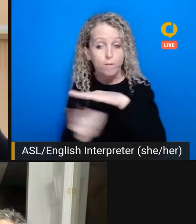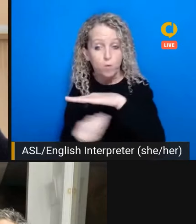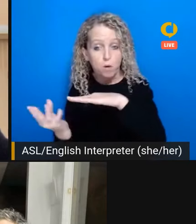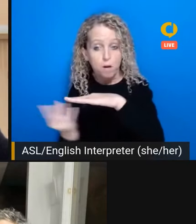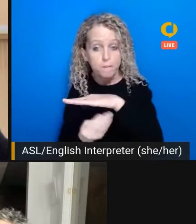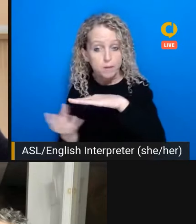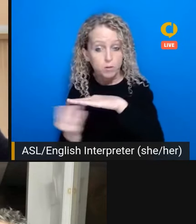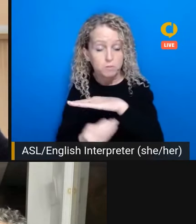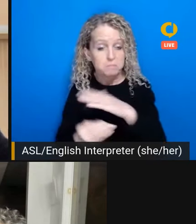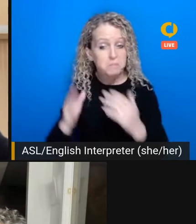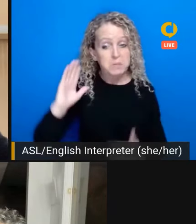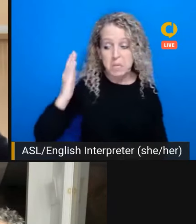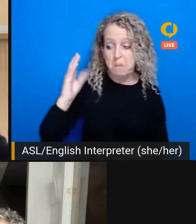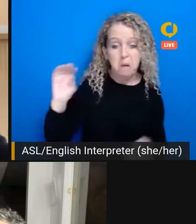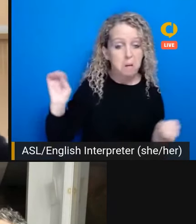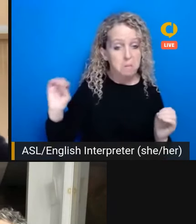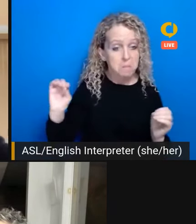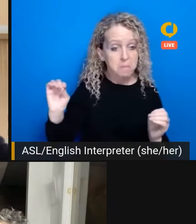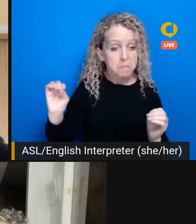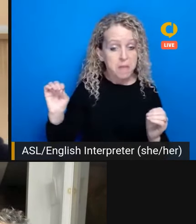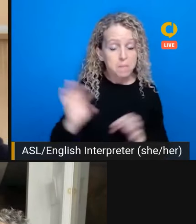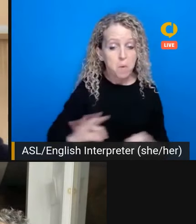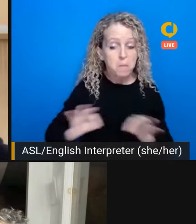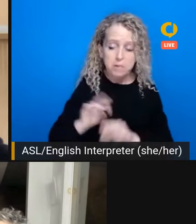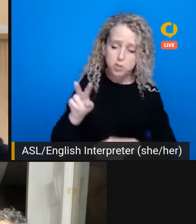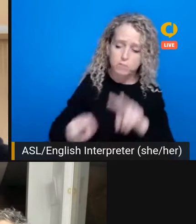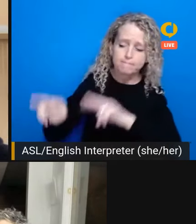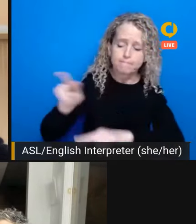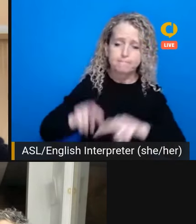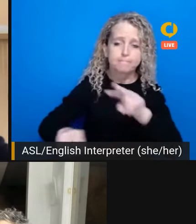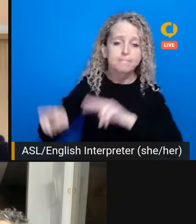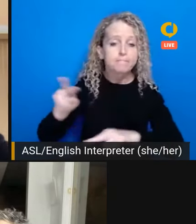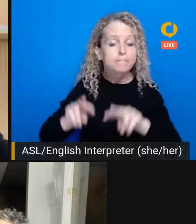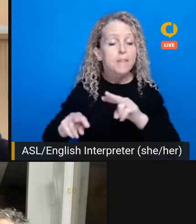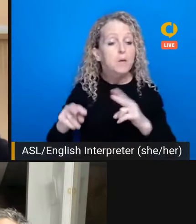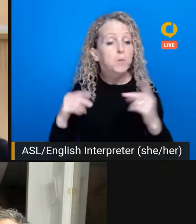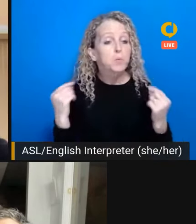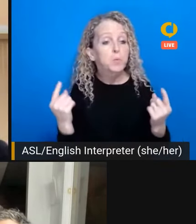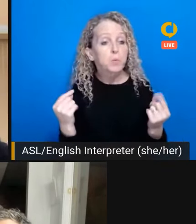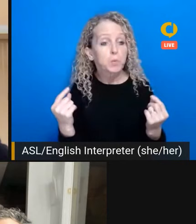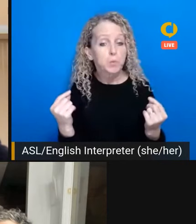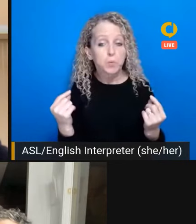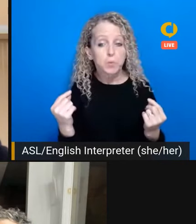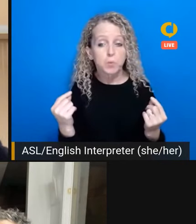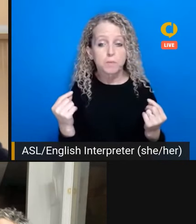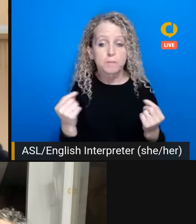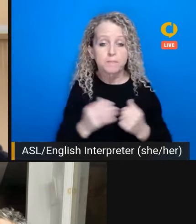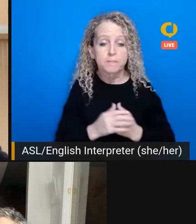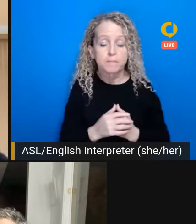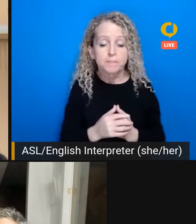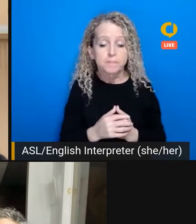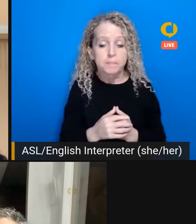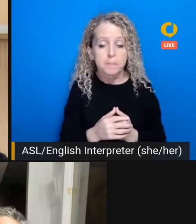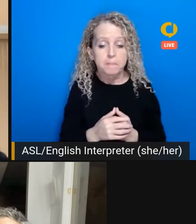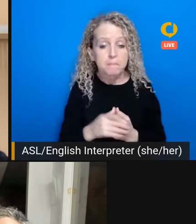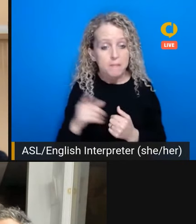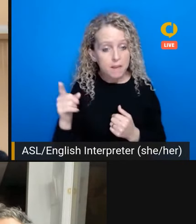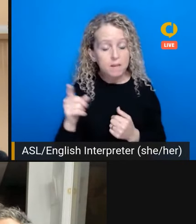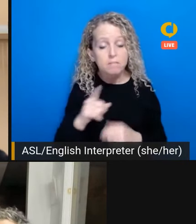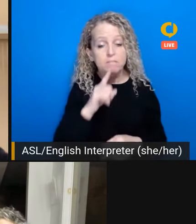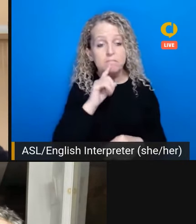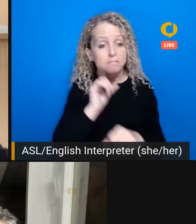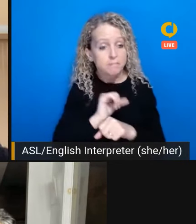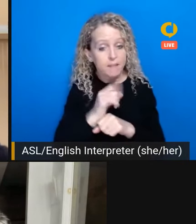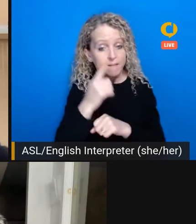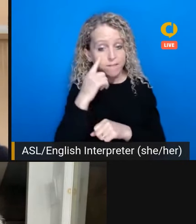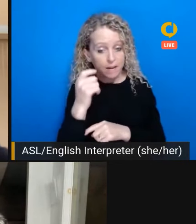situation. But actually, in so doing, she was able to establish one of the fundamental issues with working with